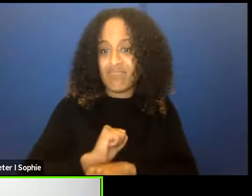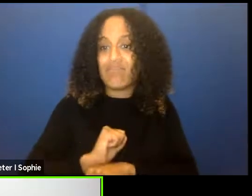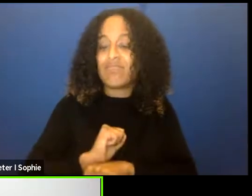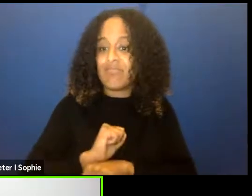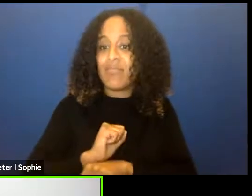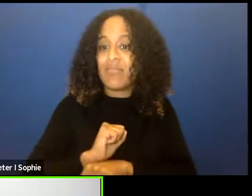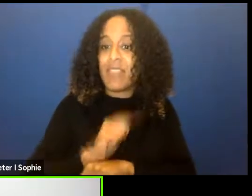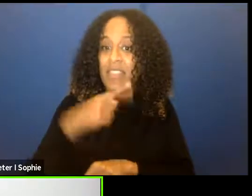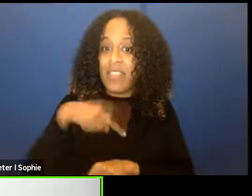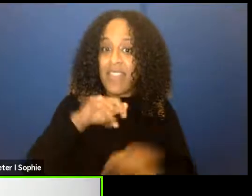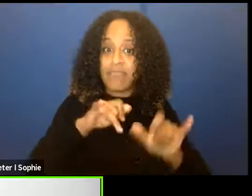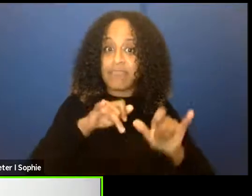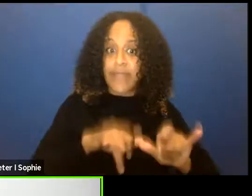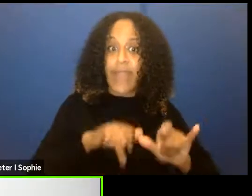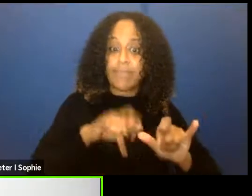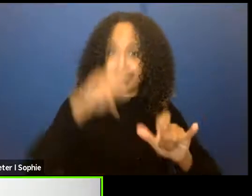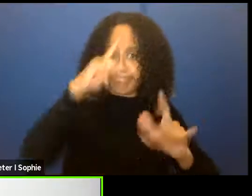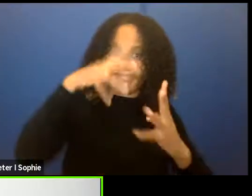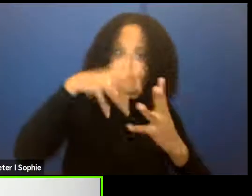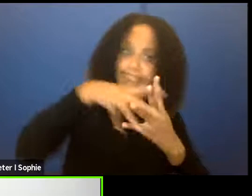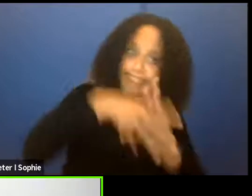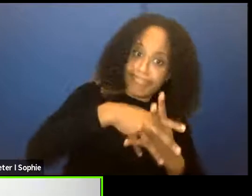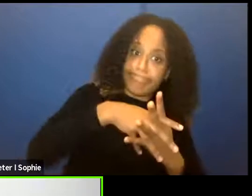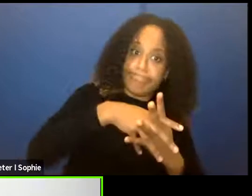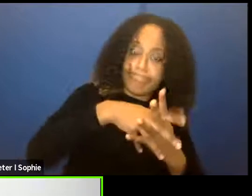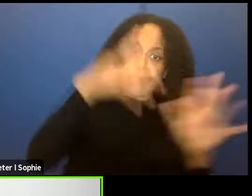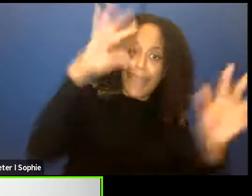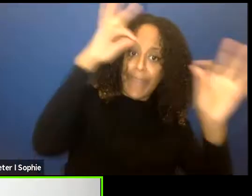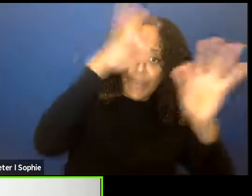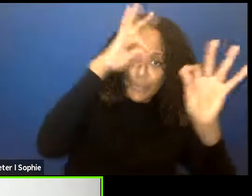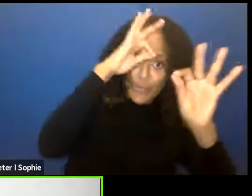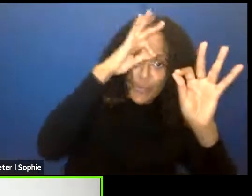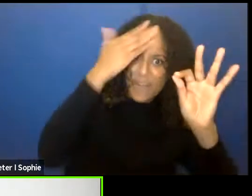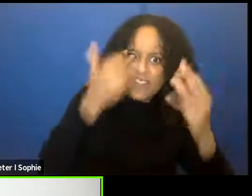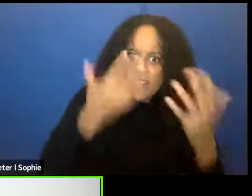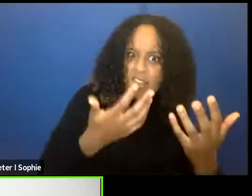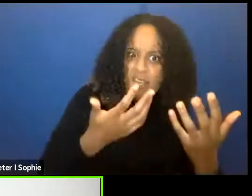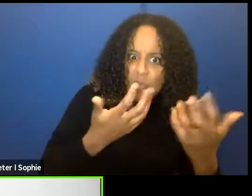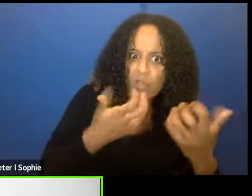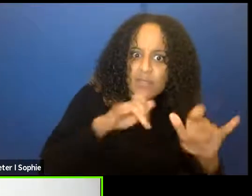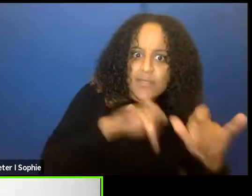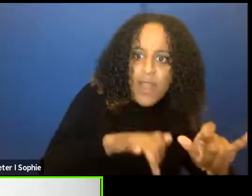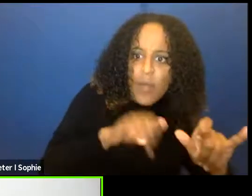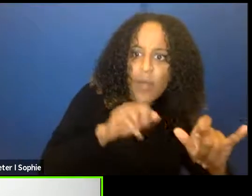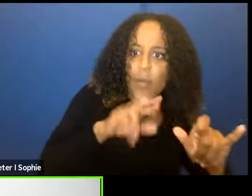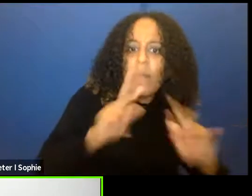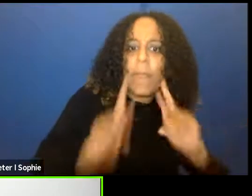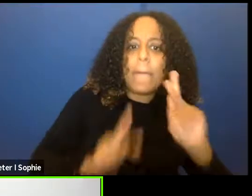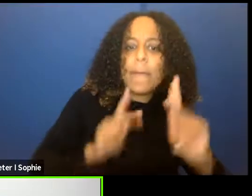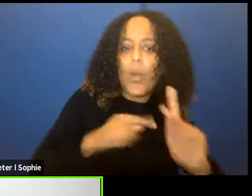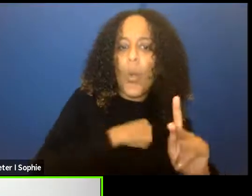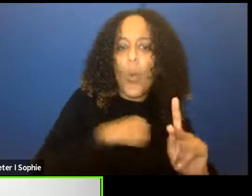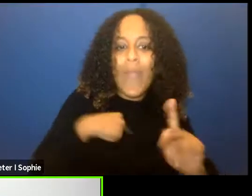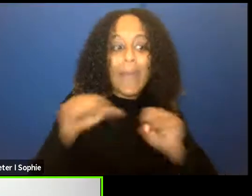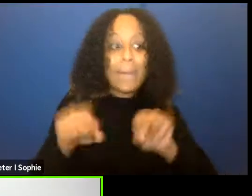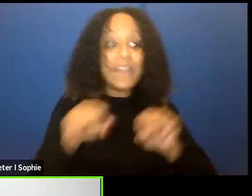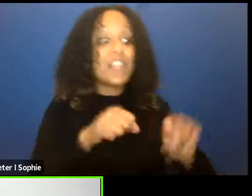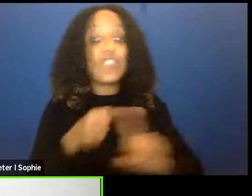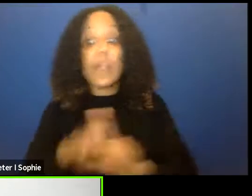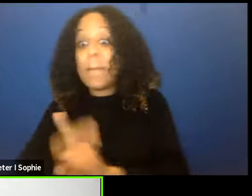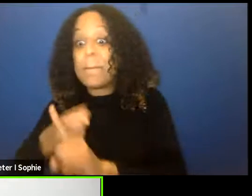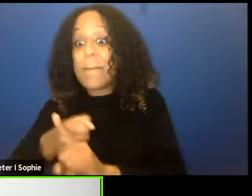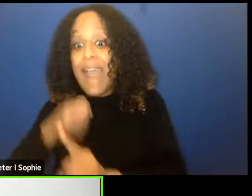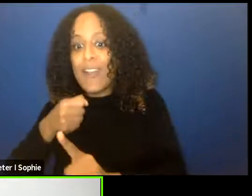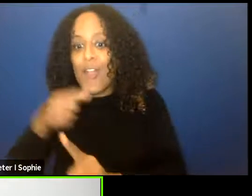stay ignorant because they want to stay ignorant. But I think I think that the people that we can really potentially impact are those